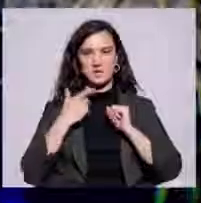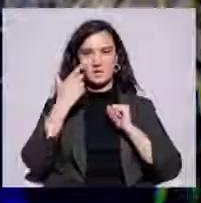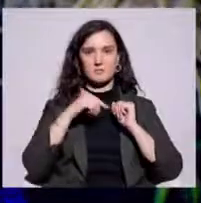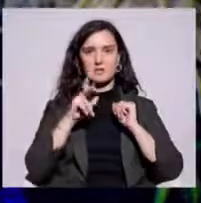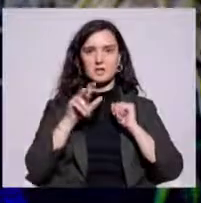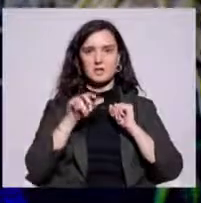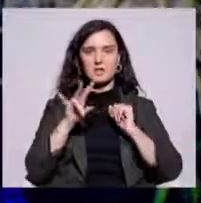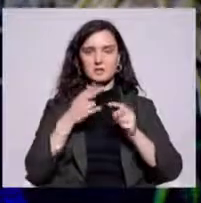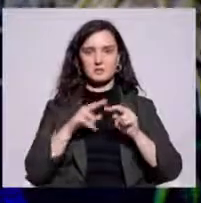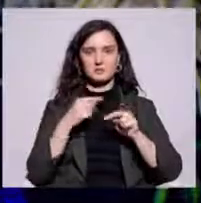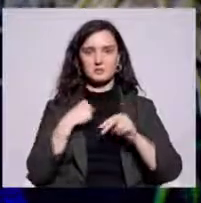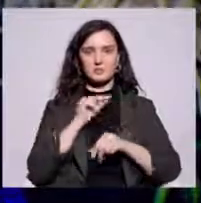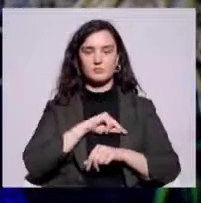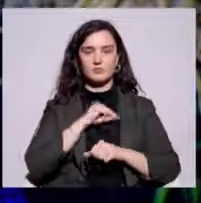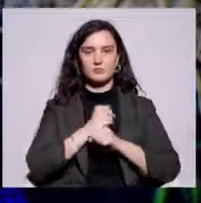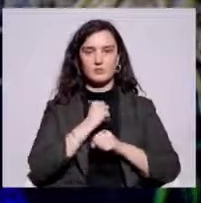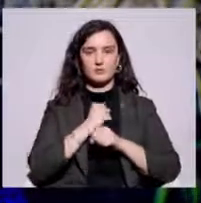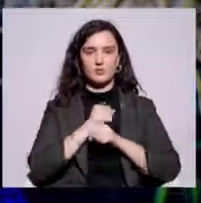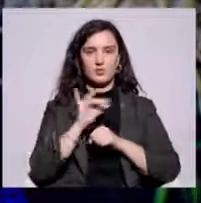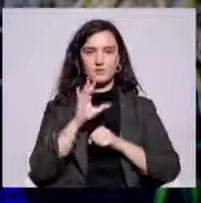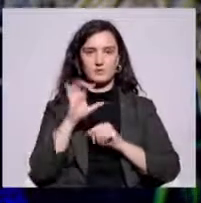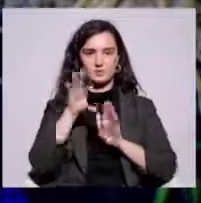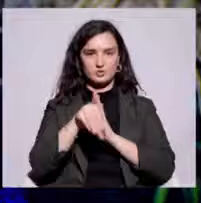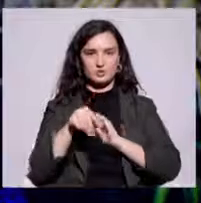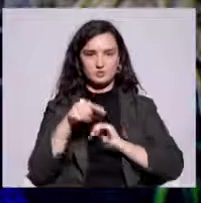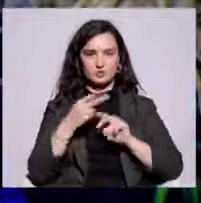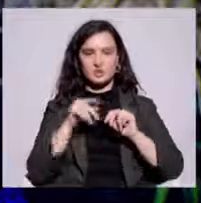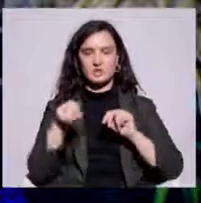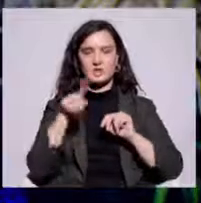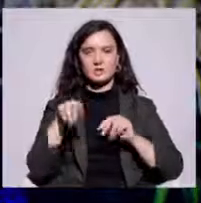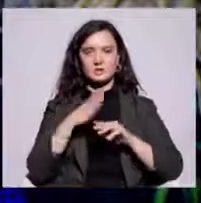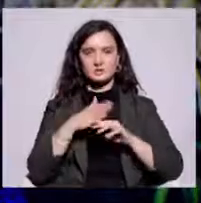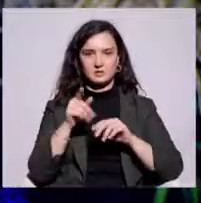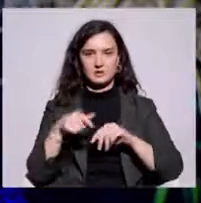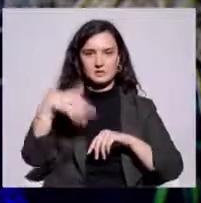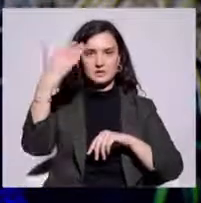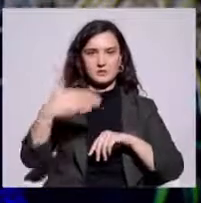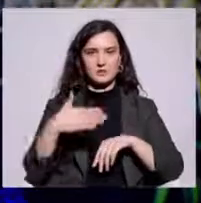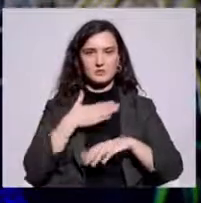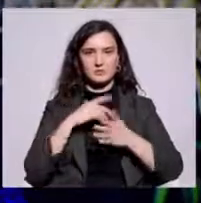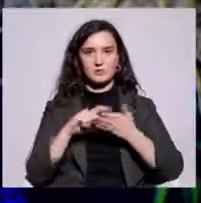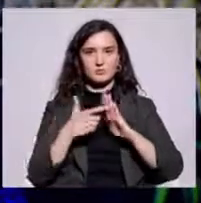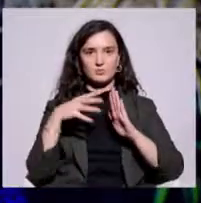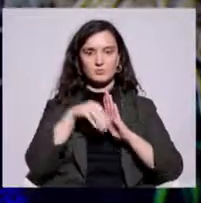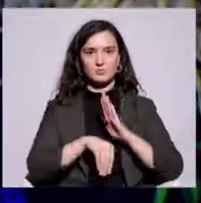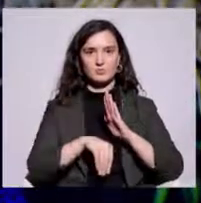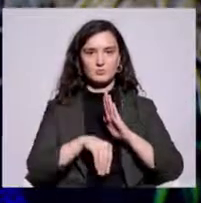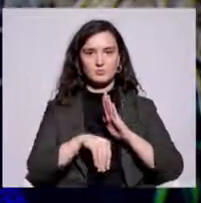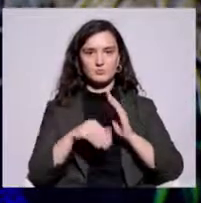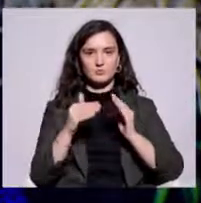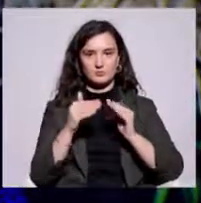am Helen and I work in an office. There is a desk in my room with